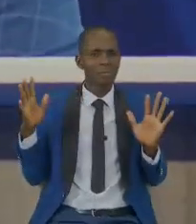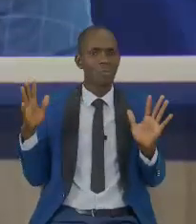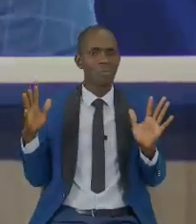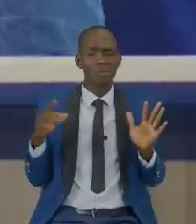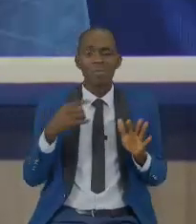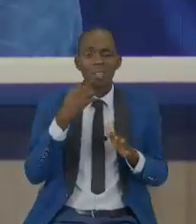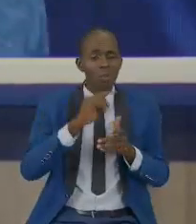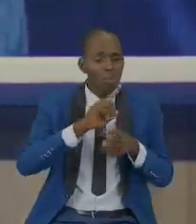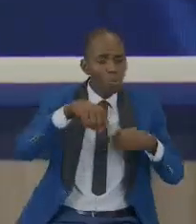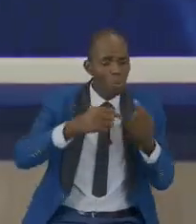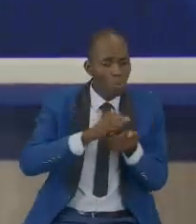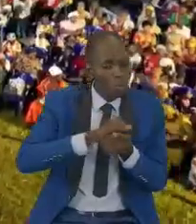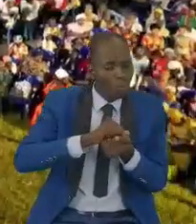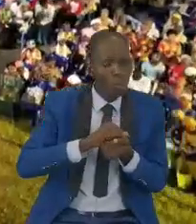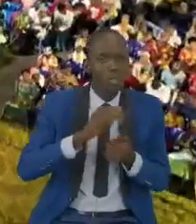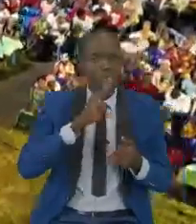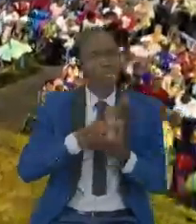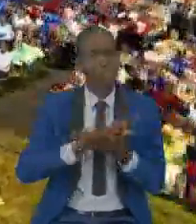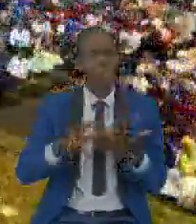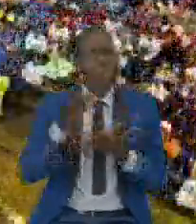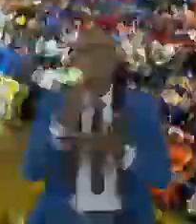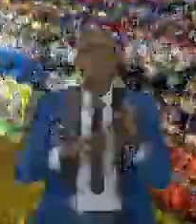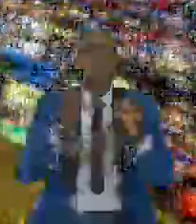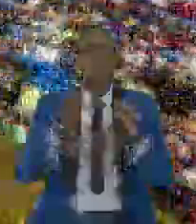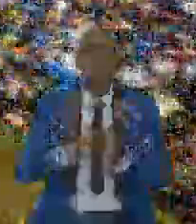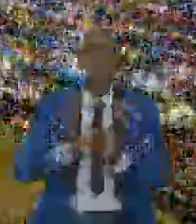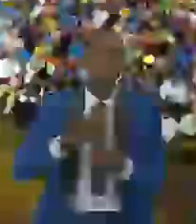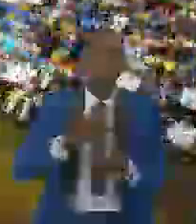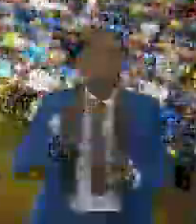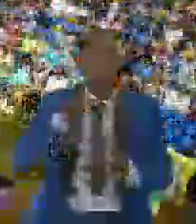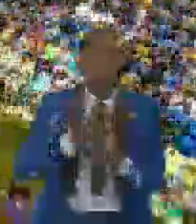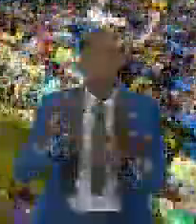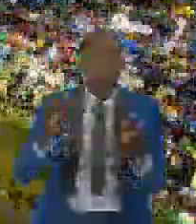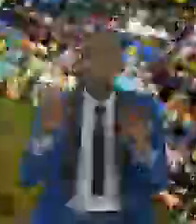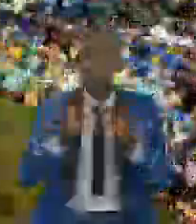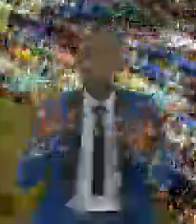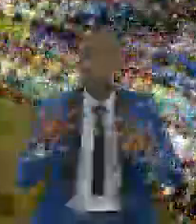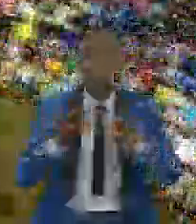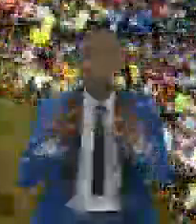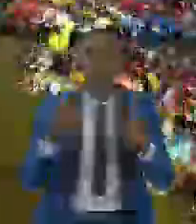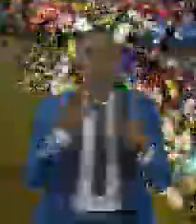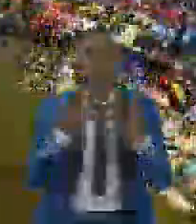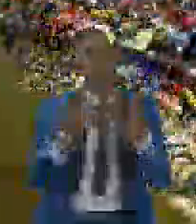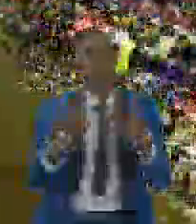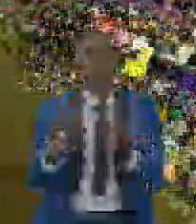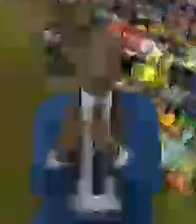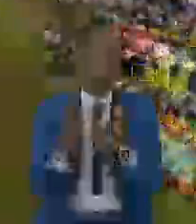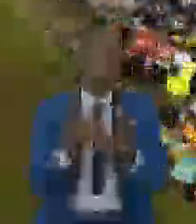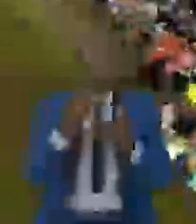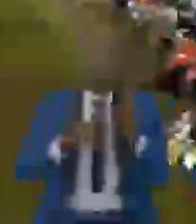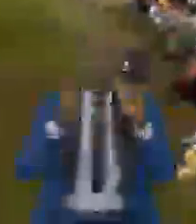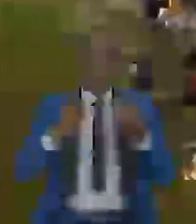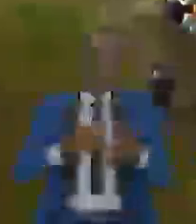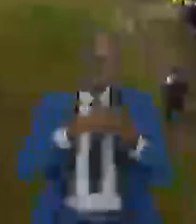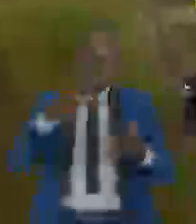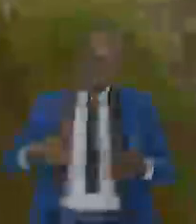said. What can wash my stain away? Nothing but the blood of Jesus. What can take my